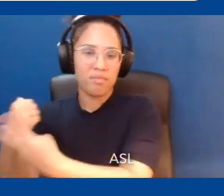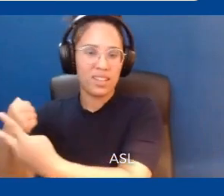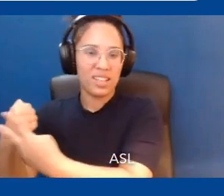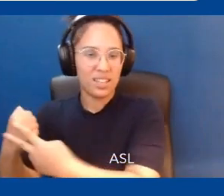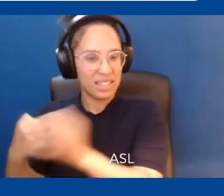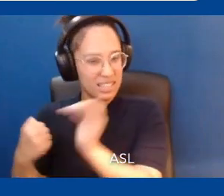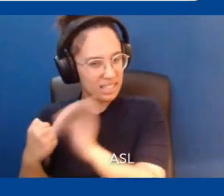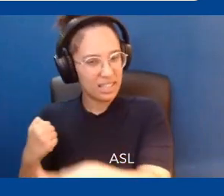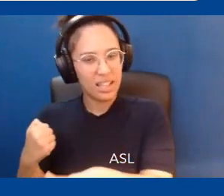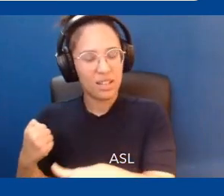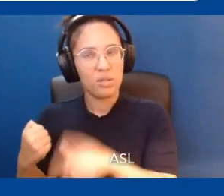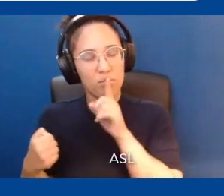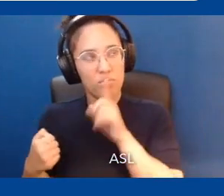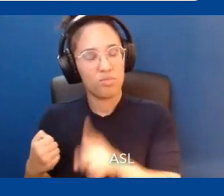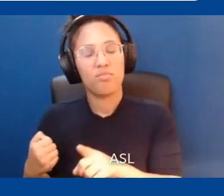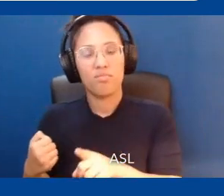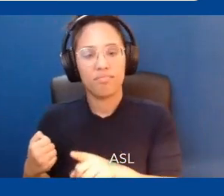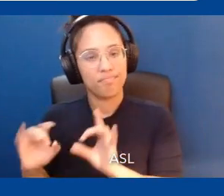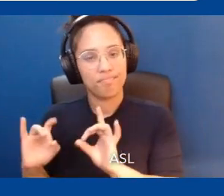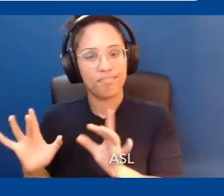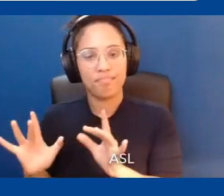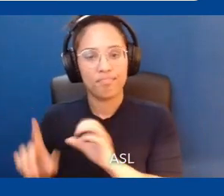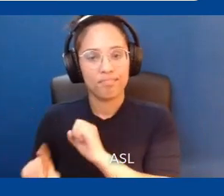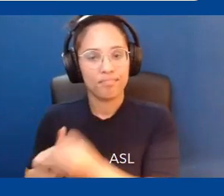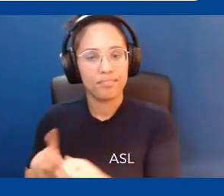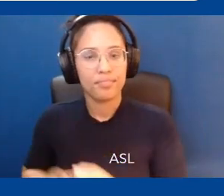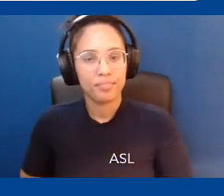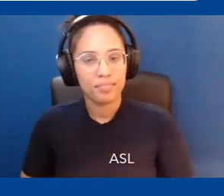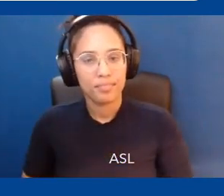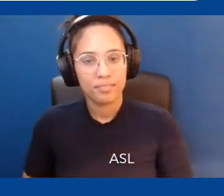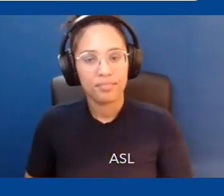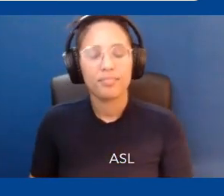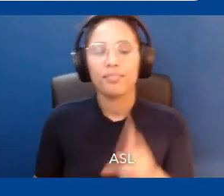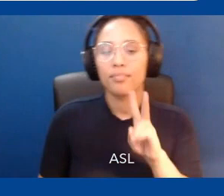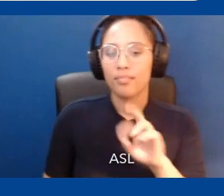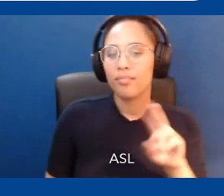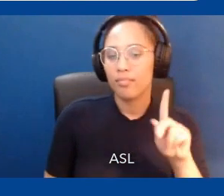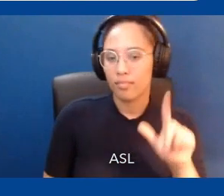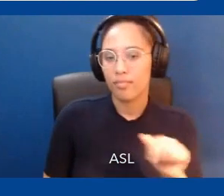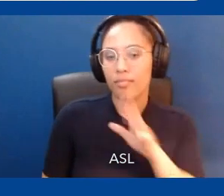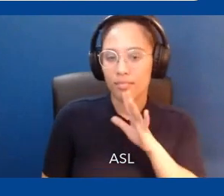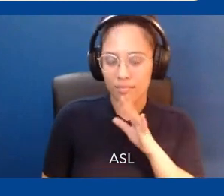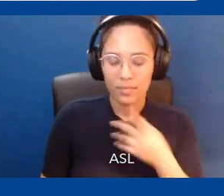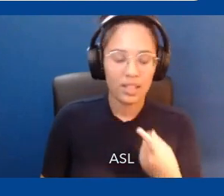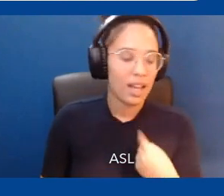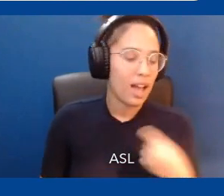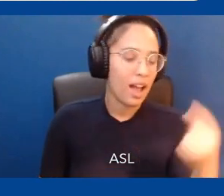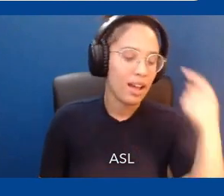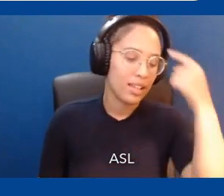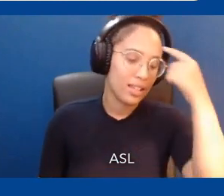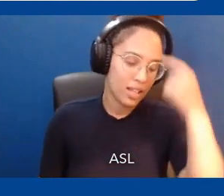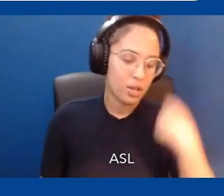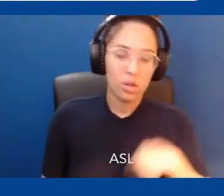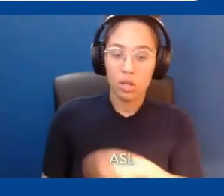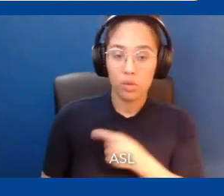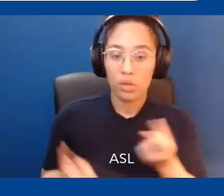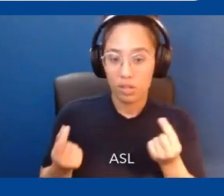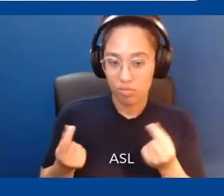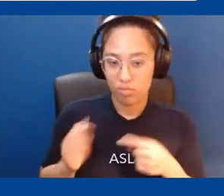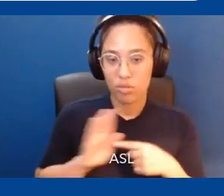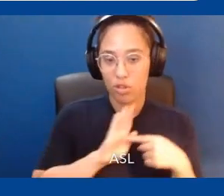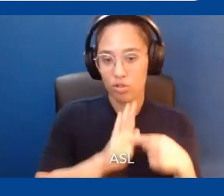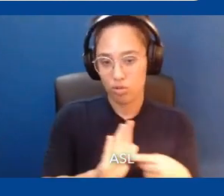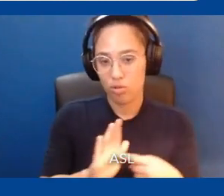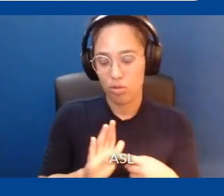Yeah, I just want to add this, Veronika speaking. I think what we did actually like to present the film in the film festival